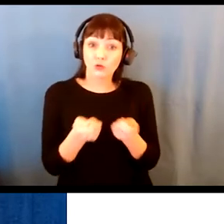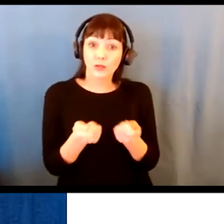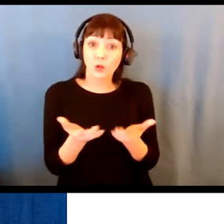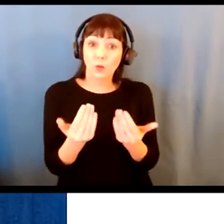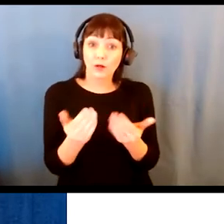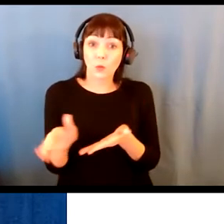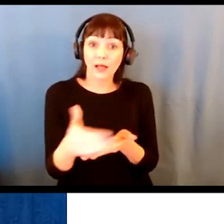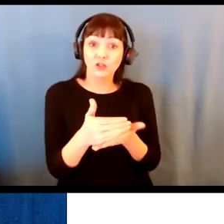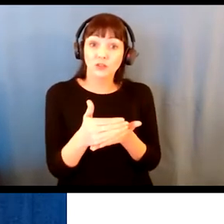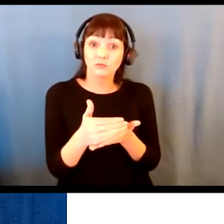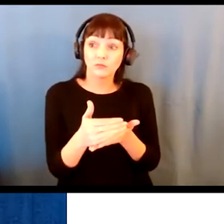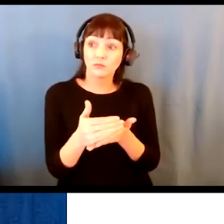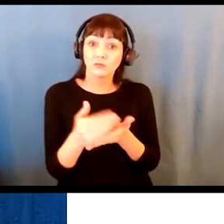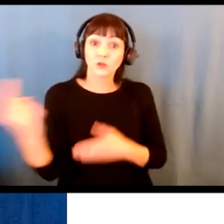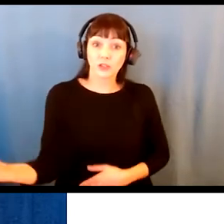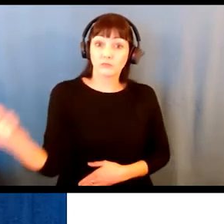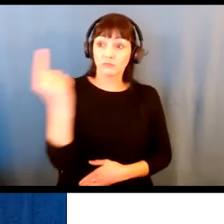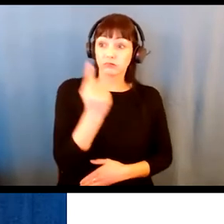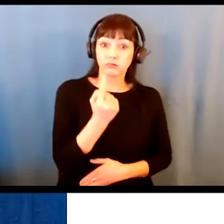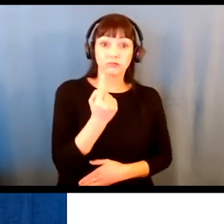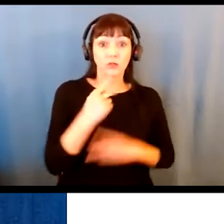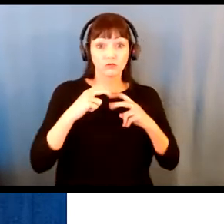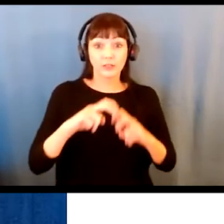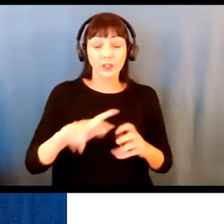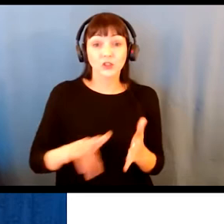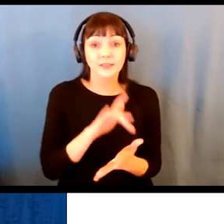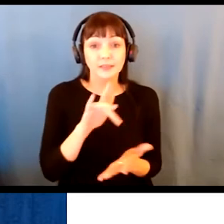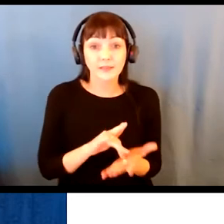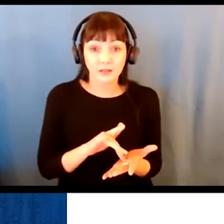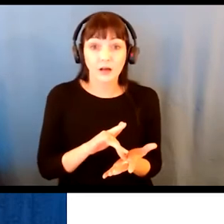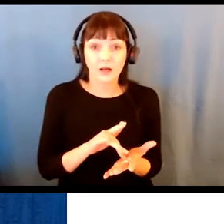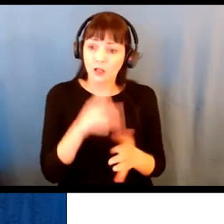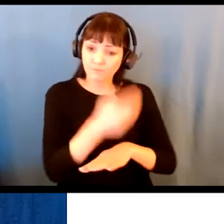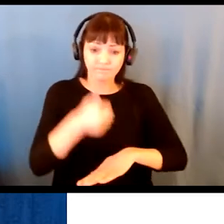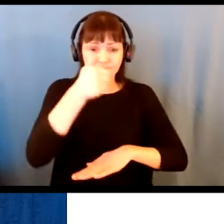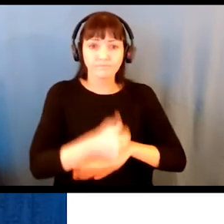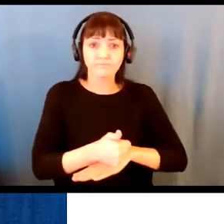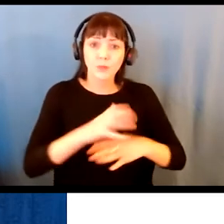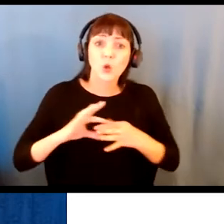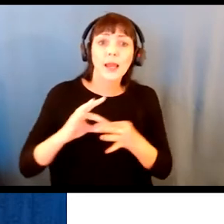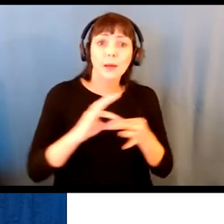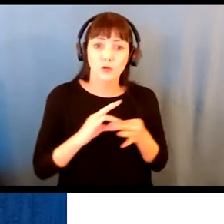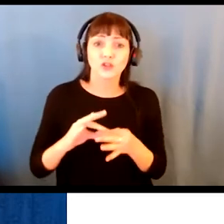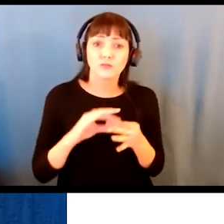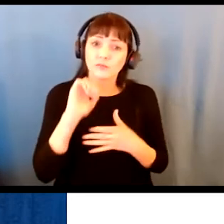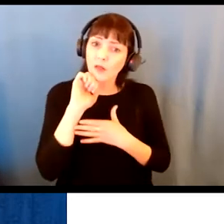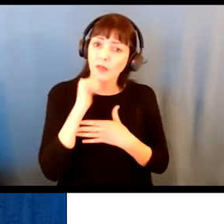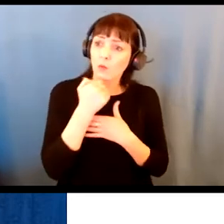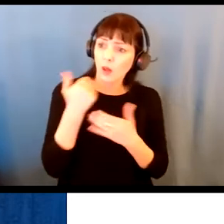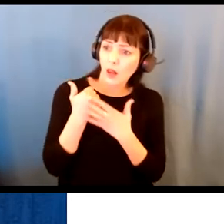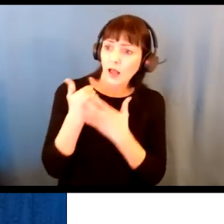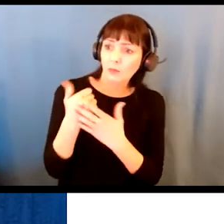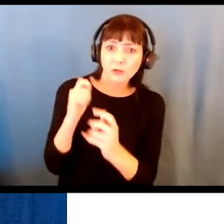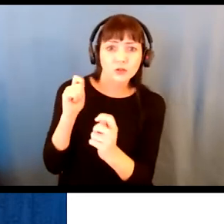the Wellcome Collection, approached our research centre at the University of Leicester to establish a collaboration that would help to shape their